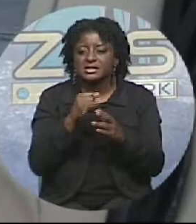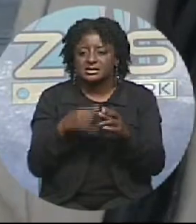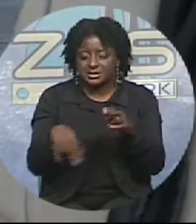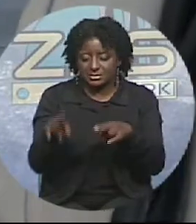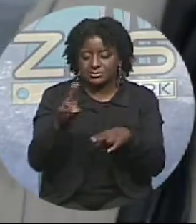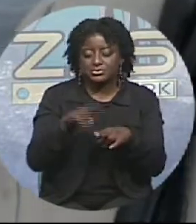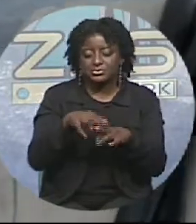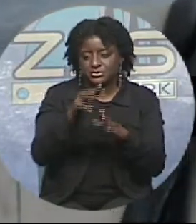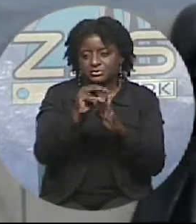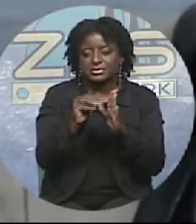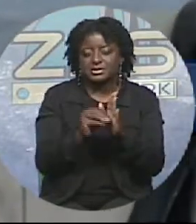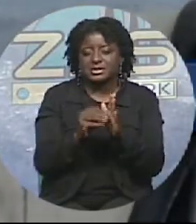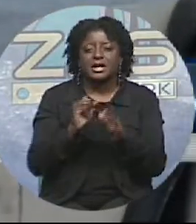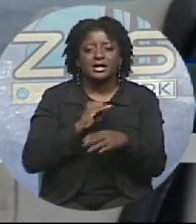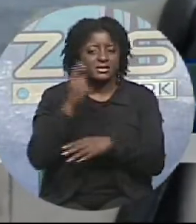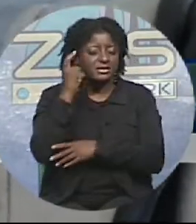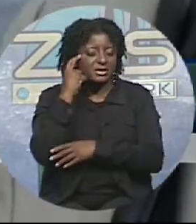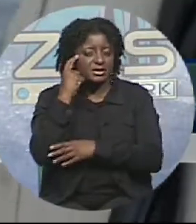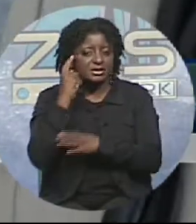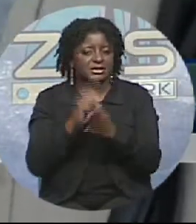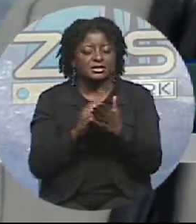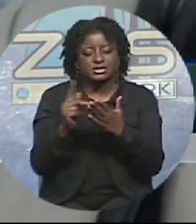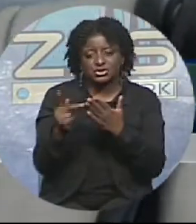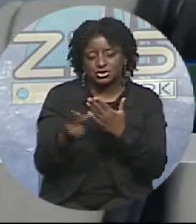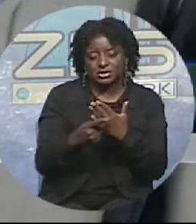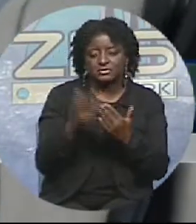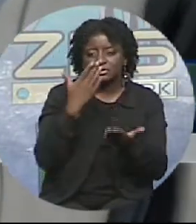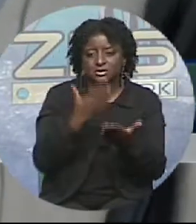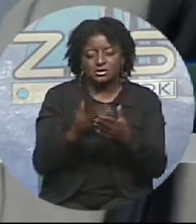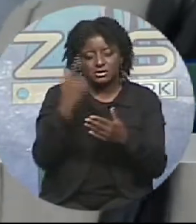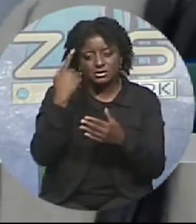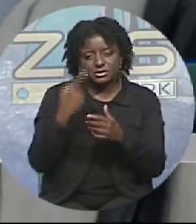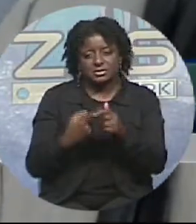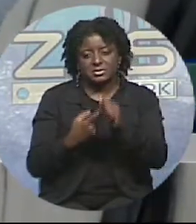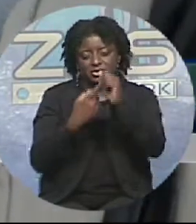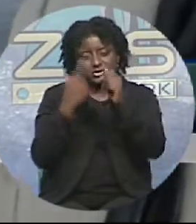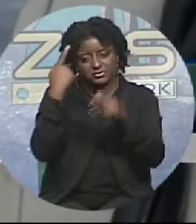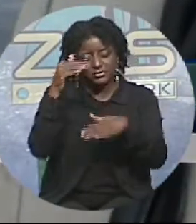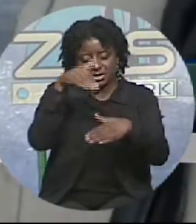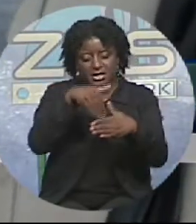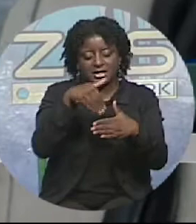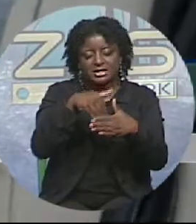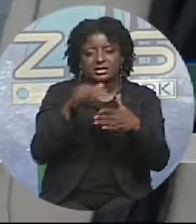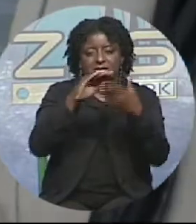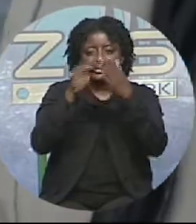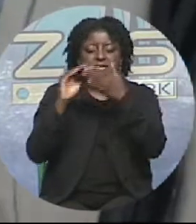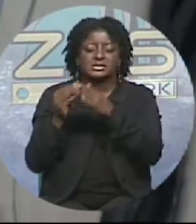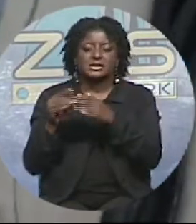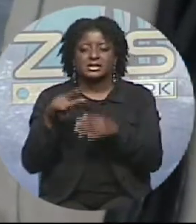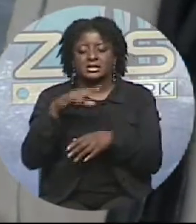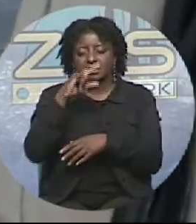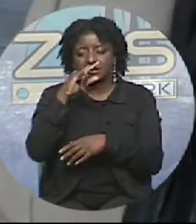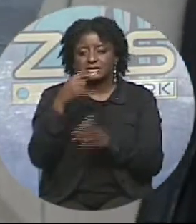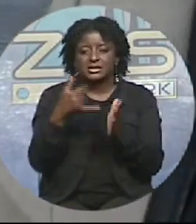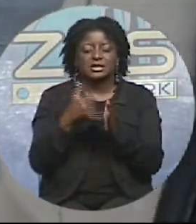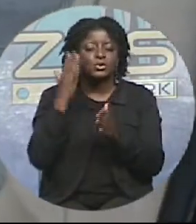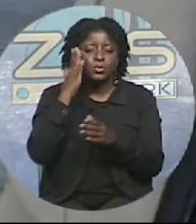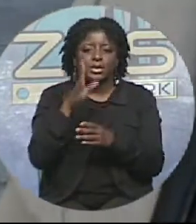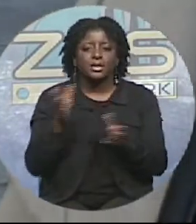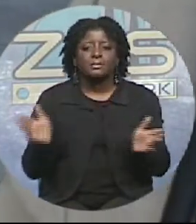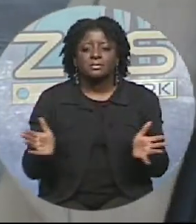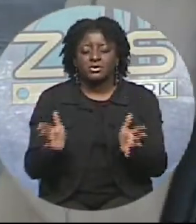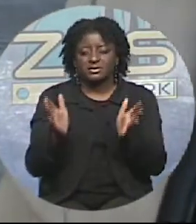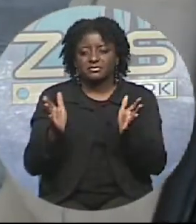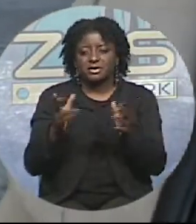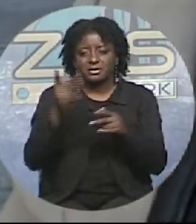initiative is good, especially the inner city kids, and it would motivate the parents, okay, to help